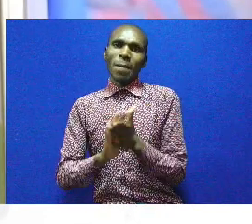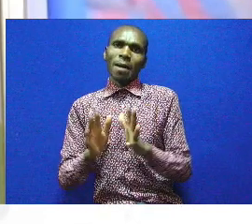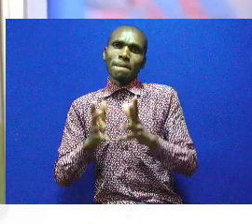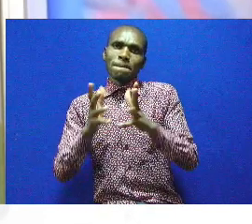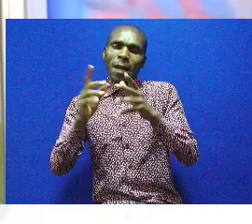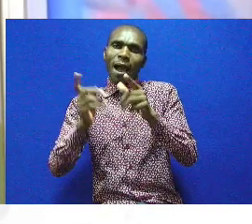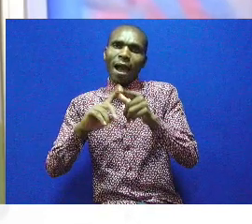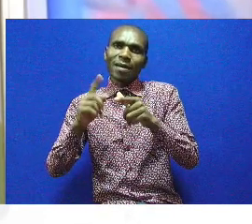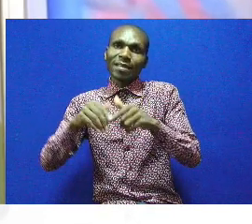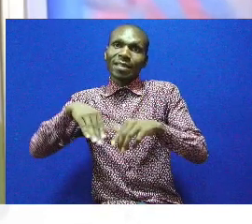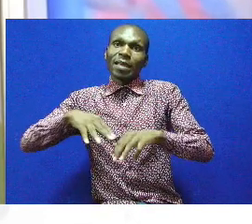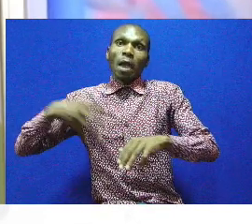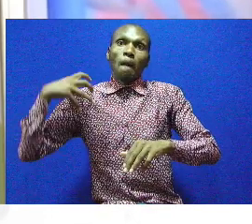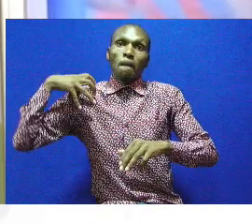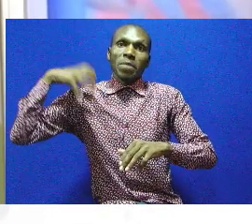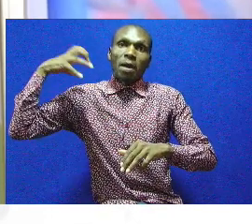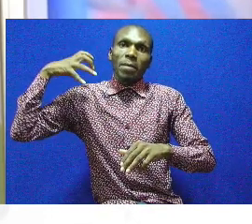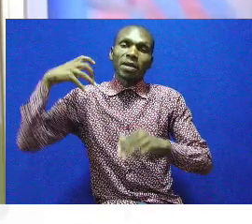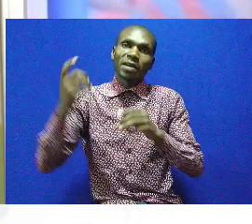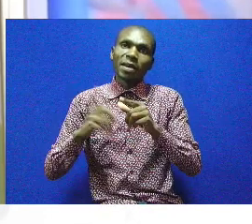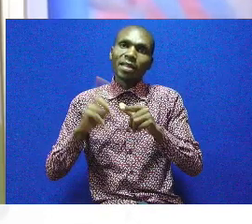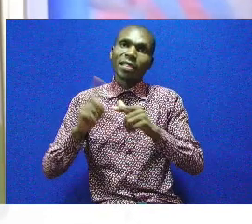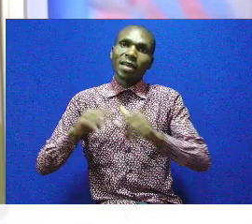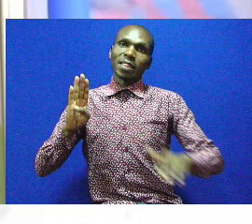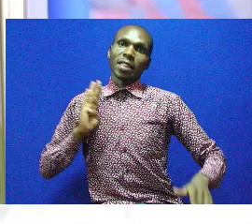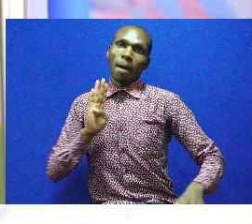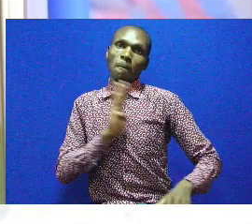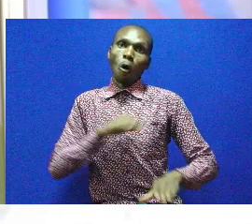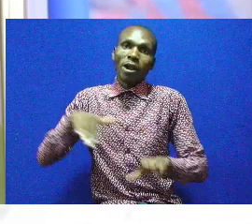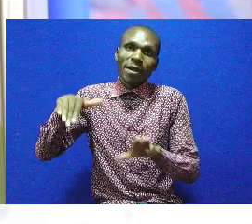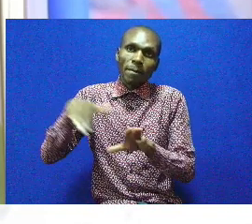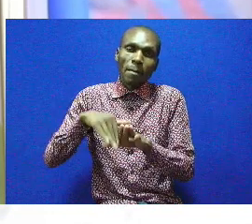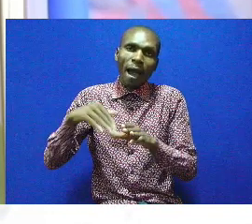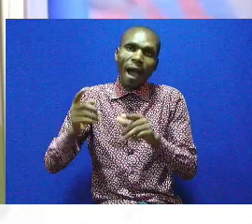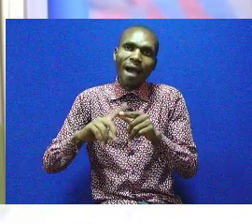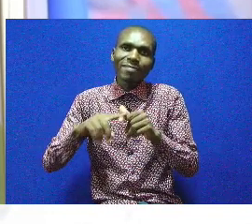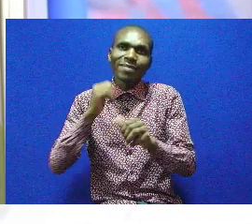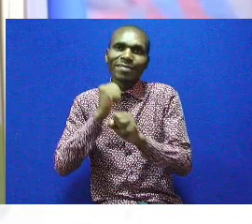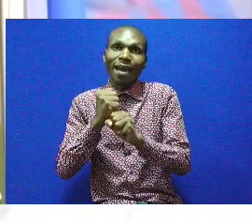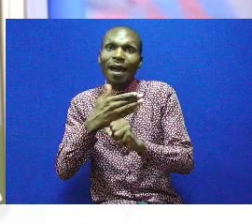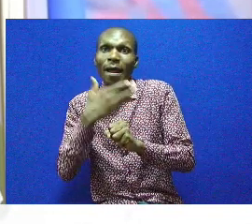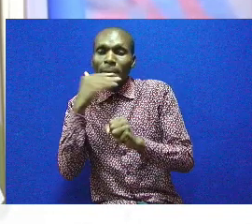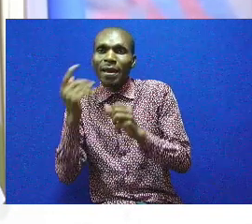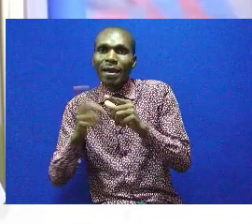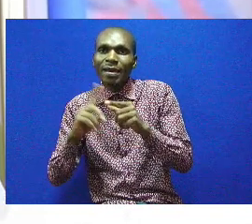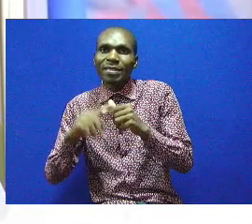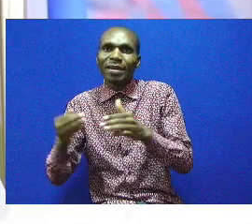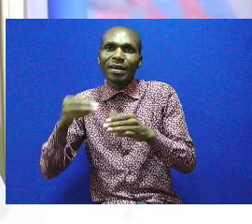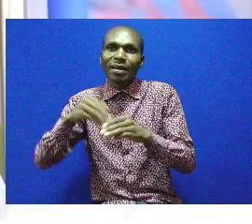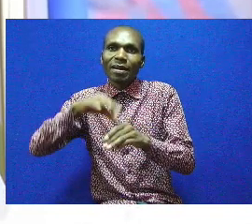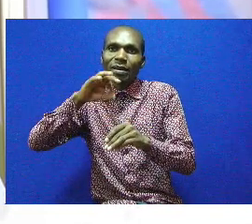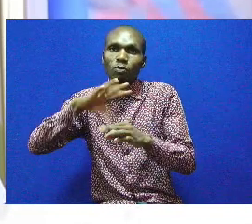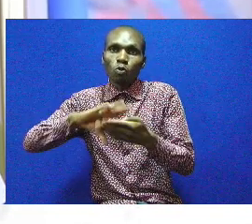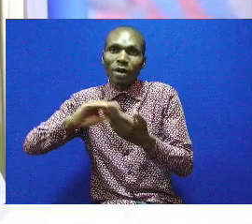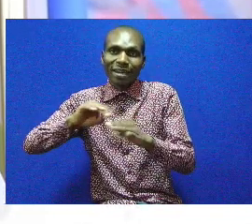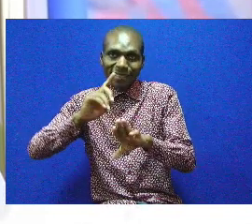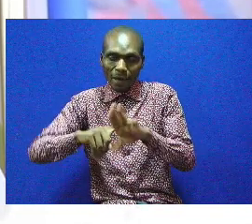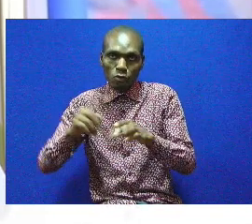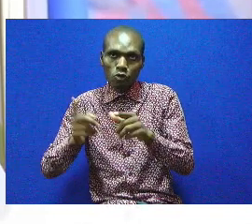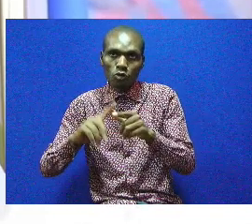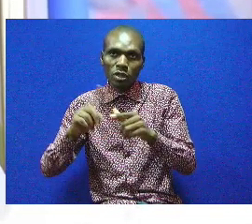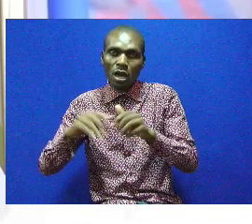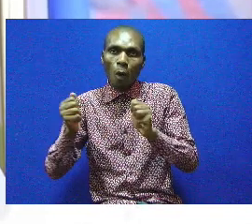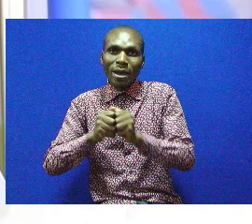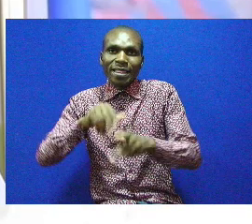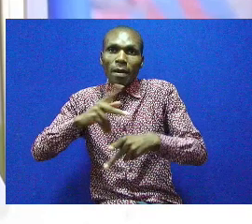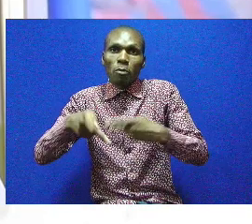incoming chairman and the board members for being successful in getting an opportunity through a competitive